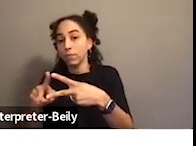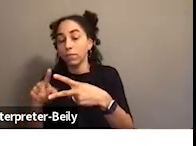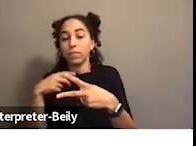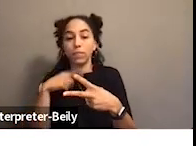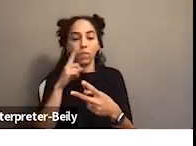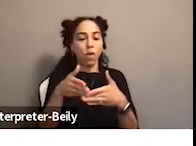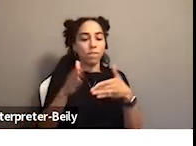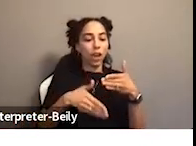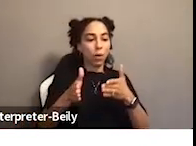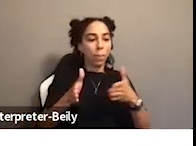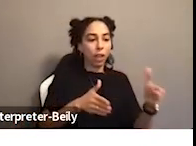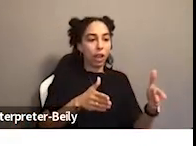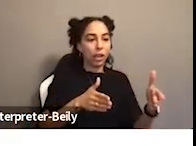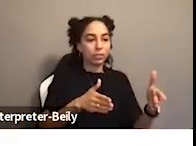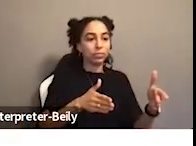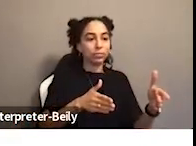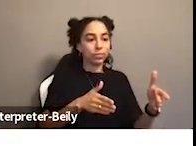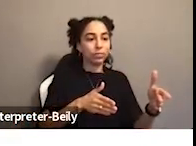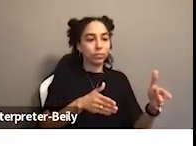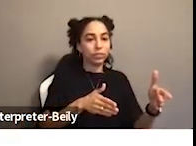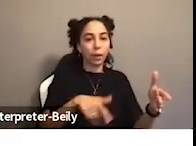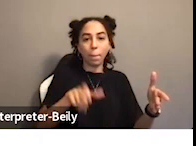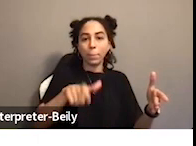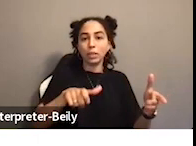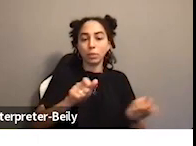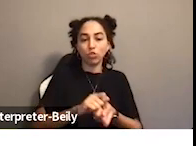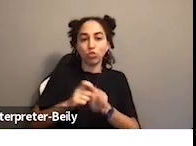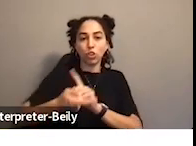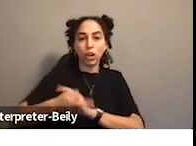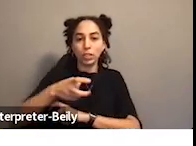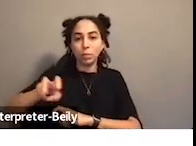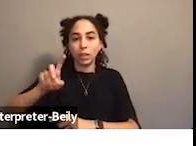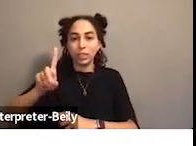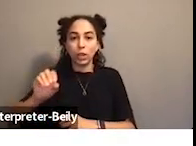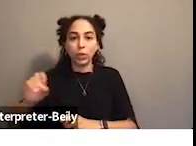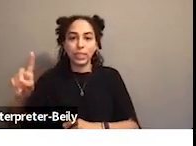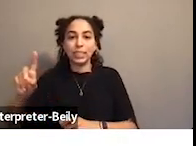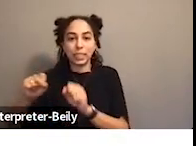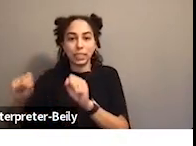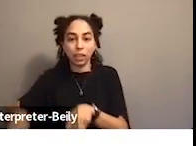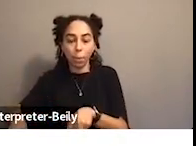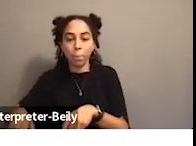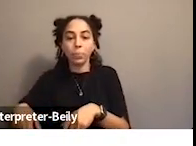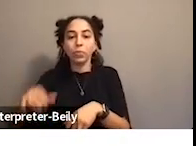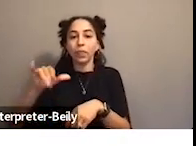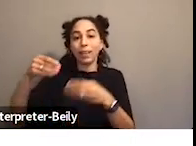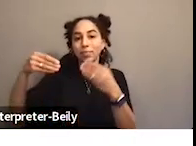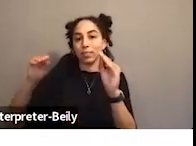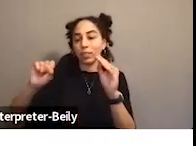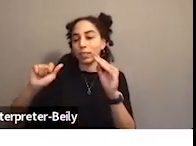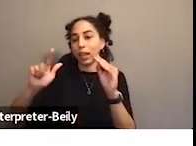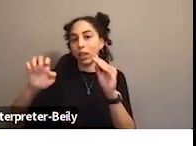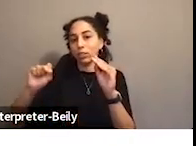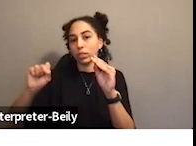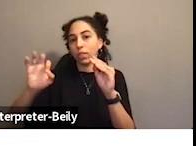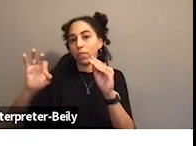final plan, it must be transmitted to the DODD system, which is Salesforce, and